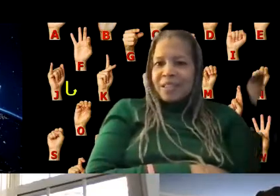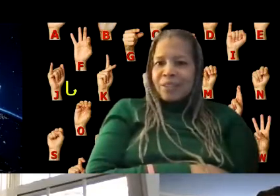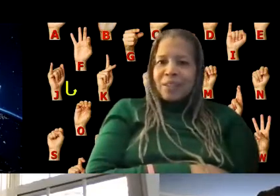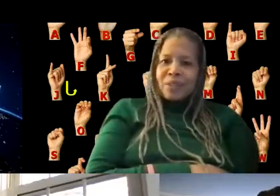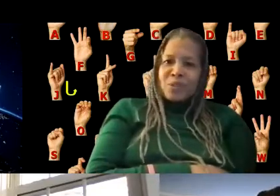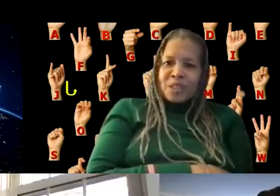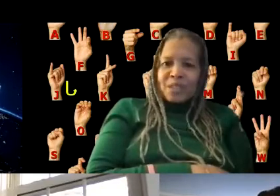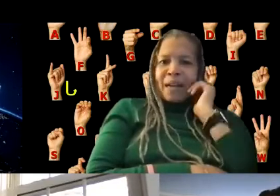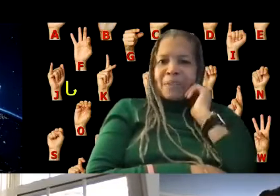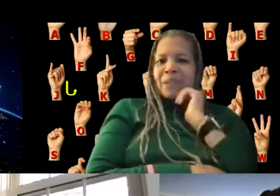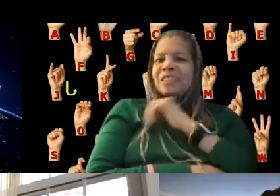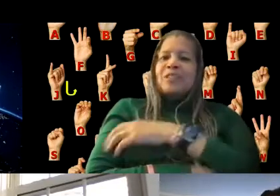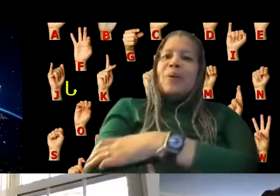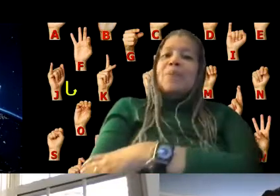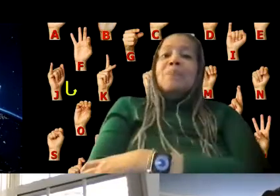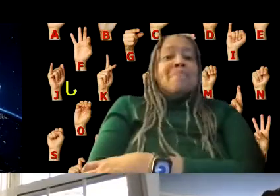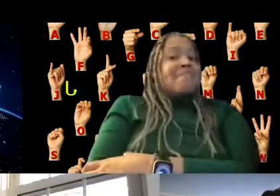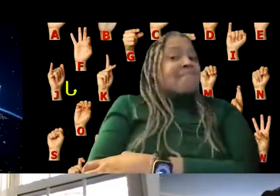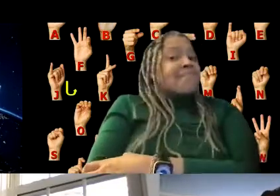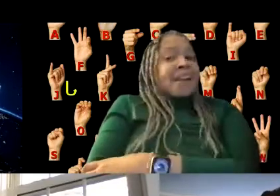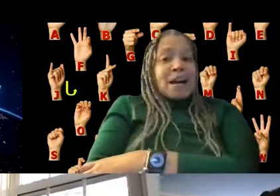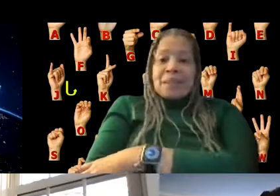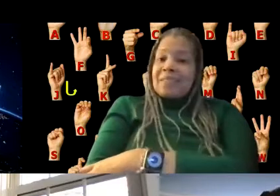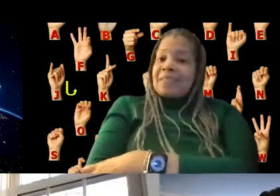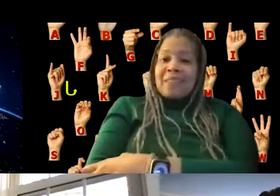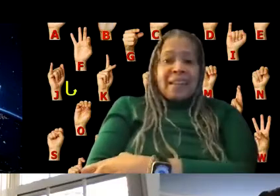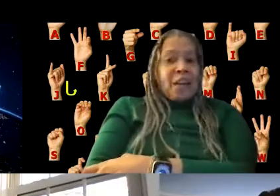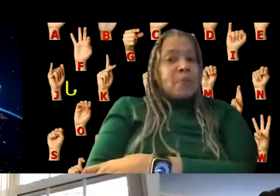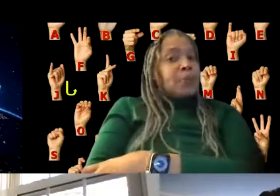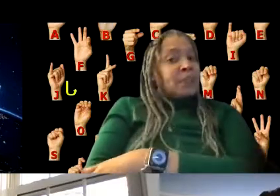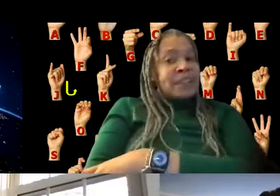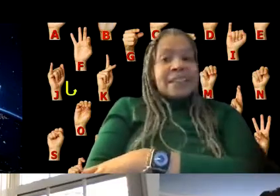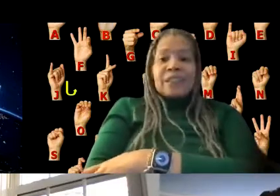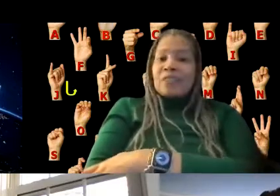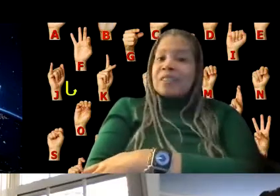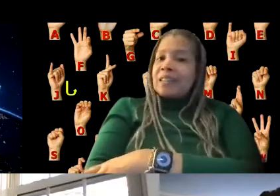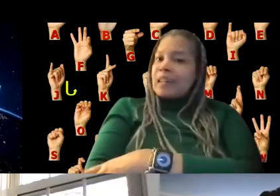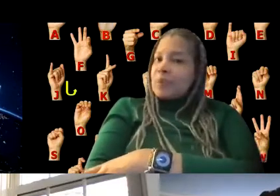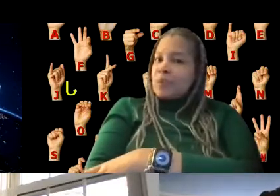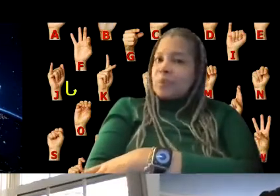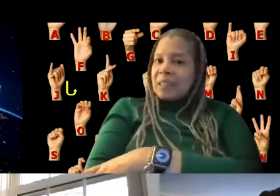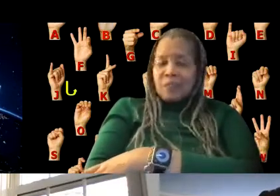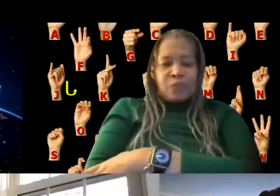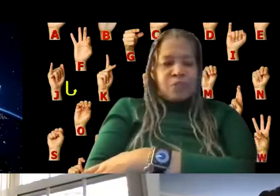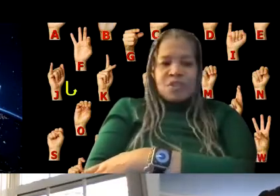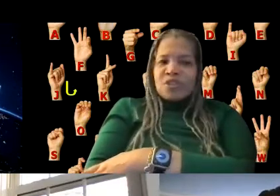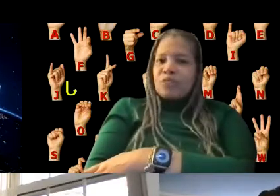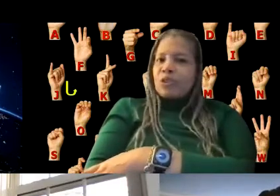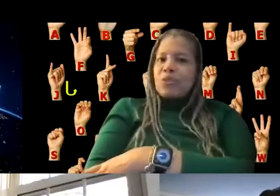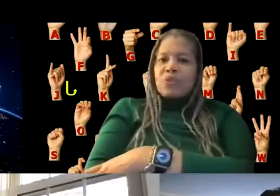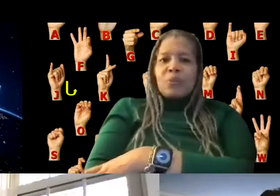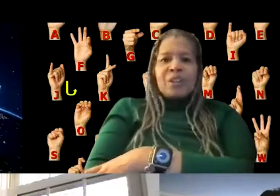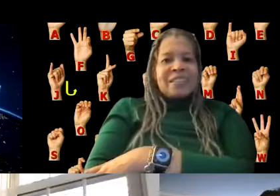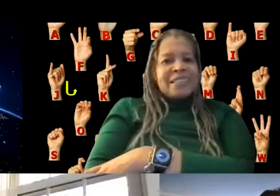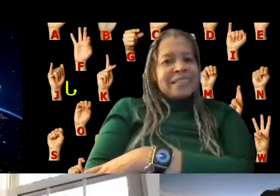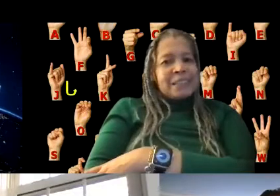see is a gorilla when you see someone my complexion. So I mean, you got to have people who are thinking differently. You got to have people who bring different visions and